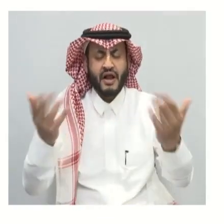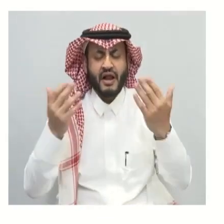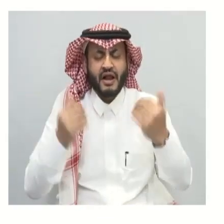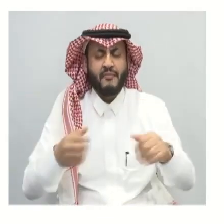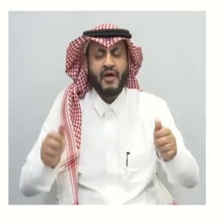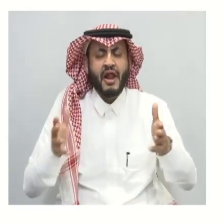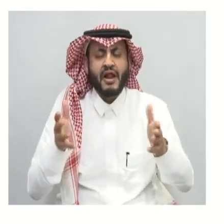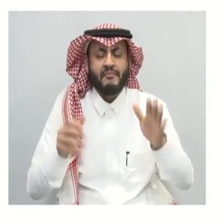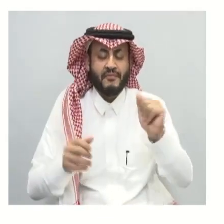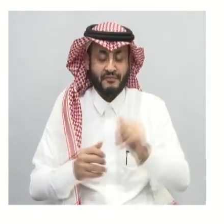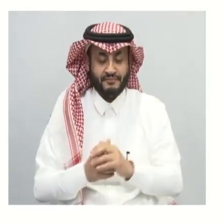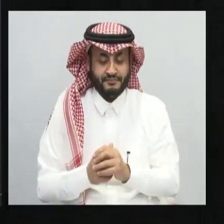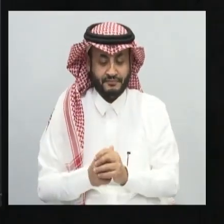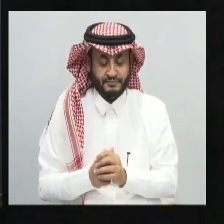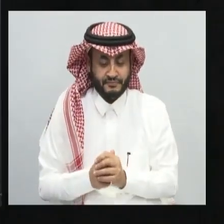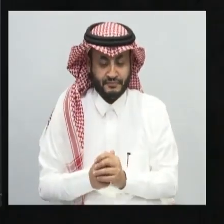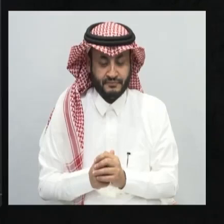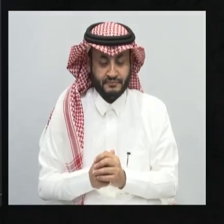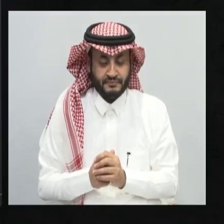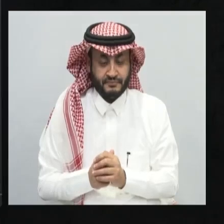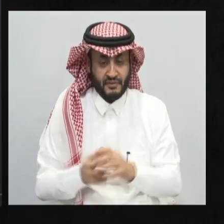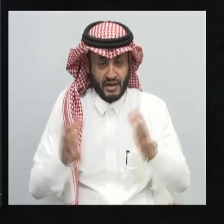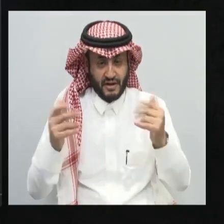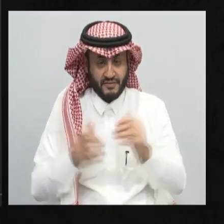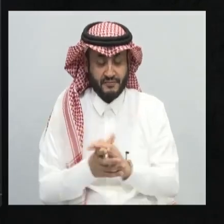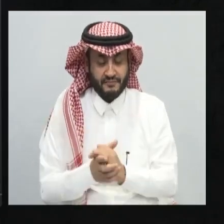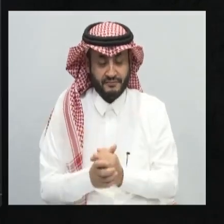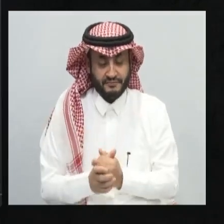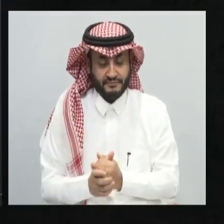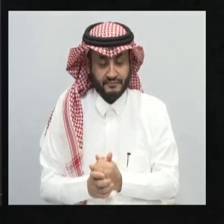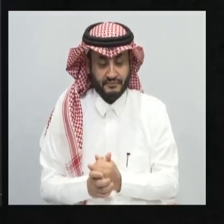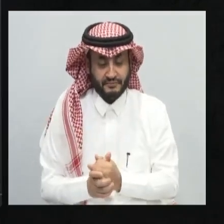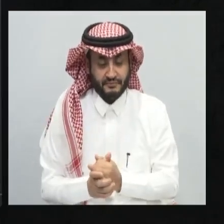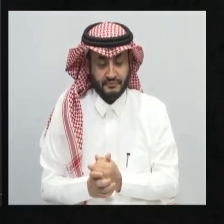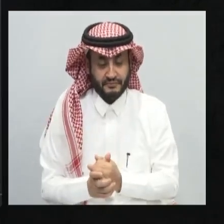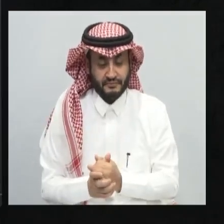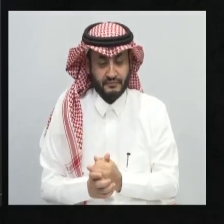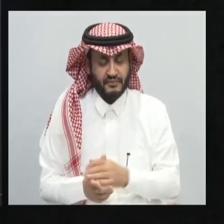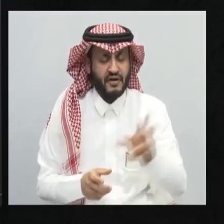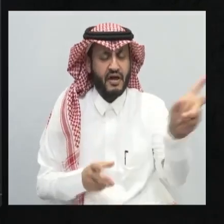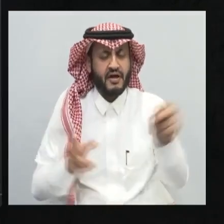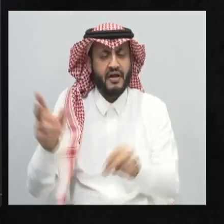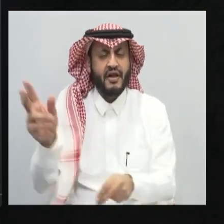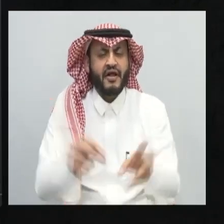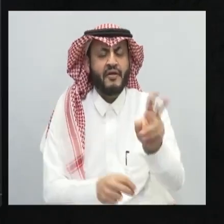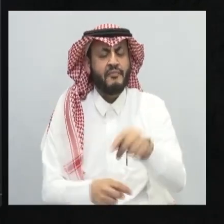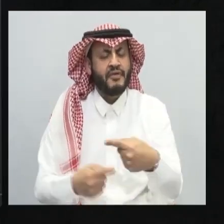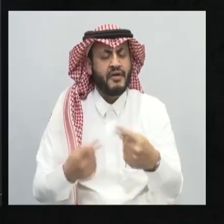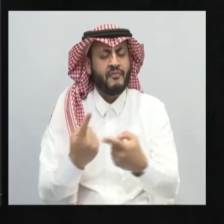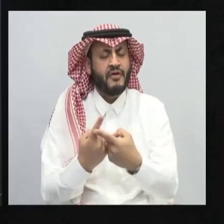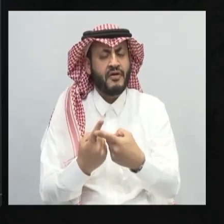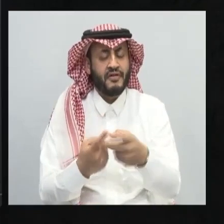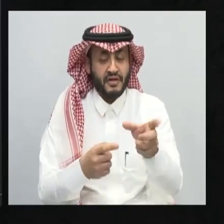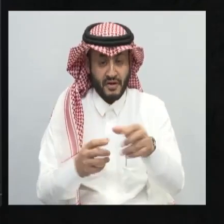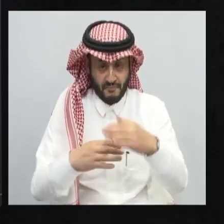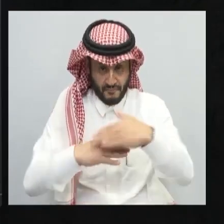cold. The air conditioner doesn't work, it doesn't get cold. So you will choose one of these products to be